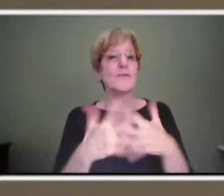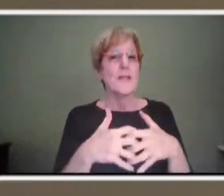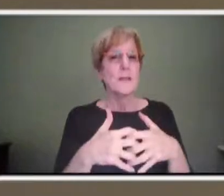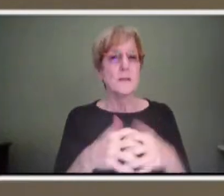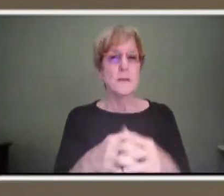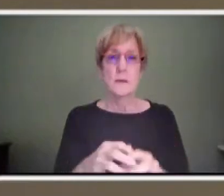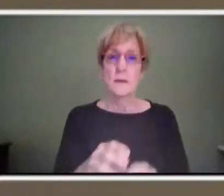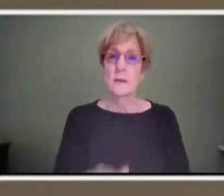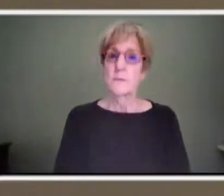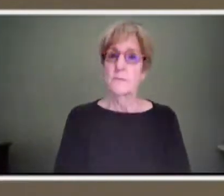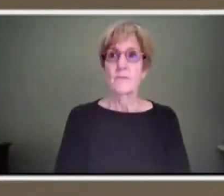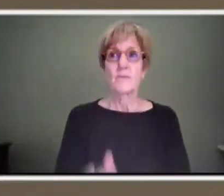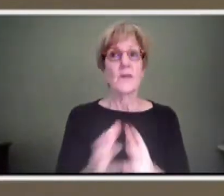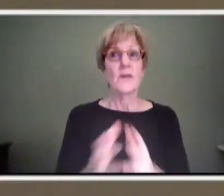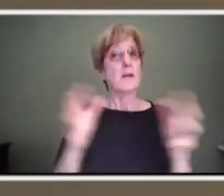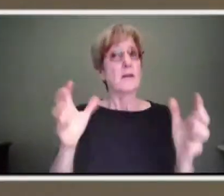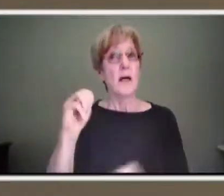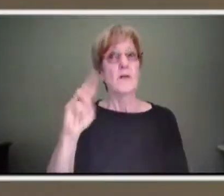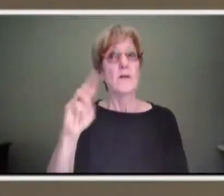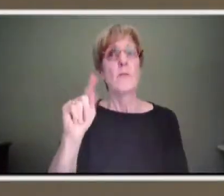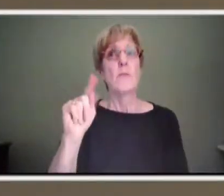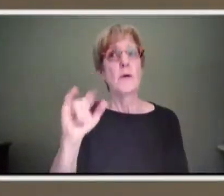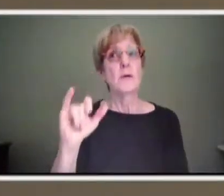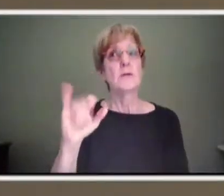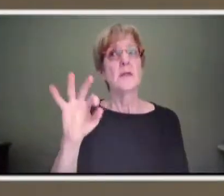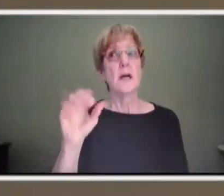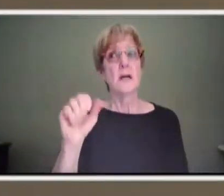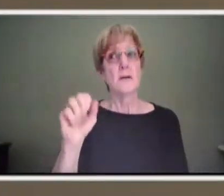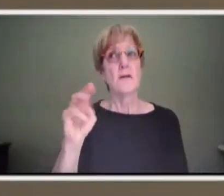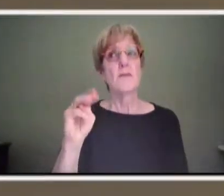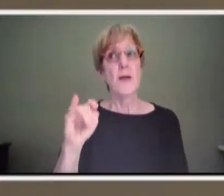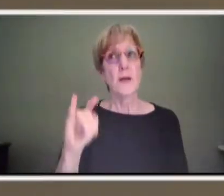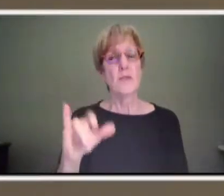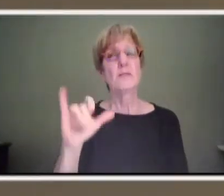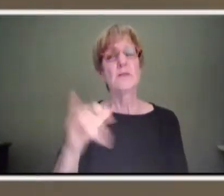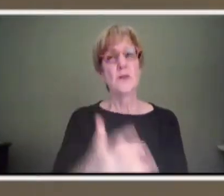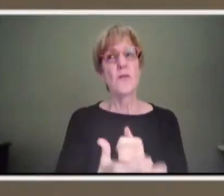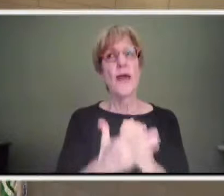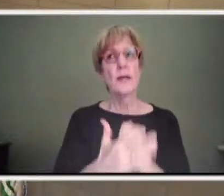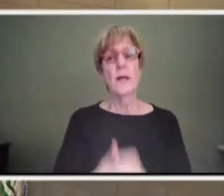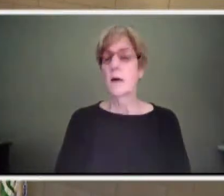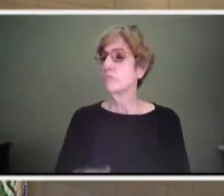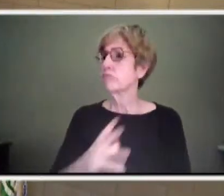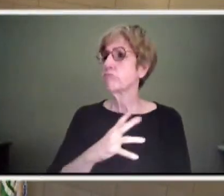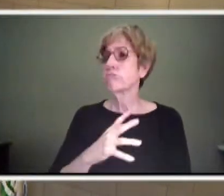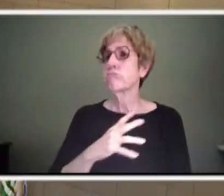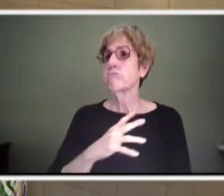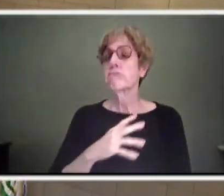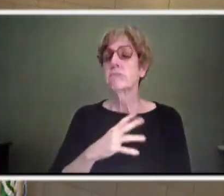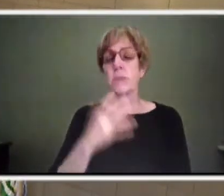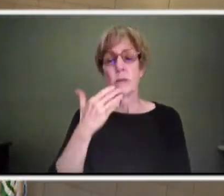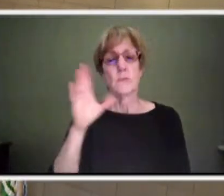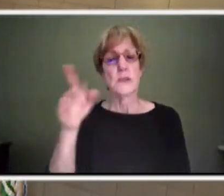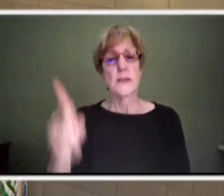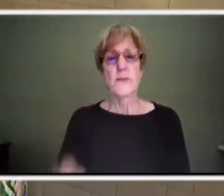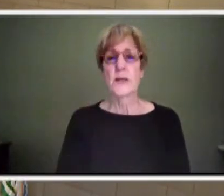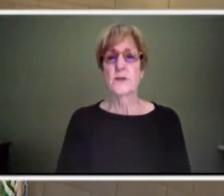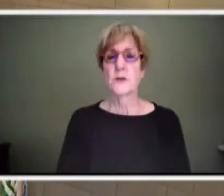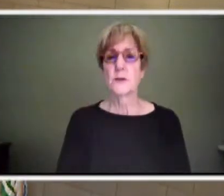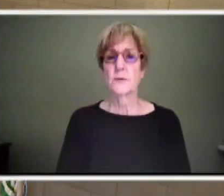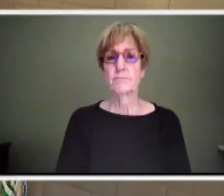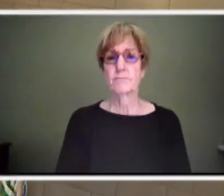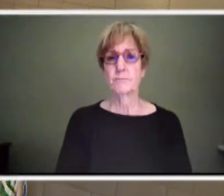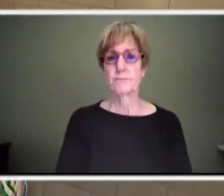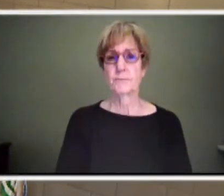of multifamily, so that helps. Yeah, no problem. We can get that over to you. Thank you.